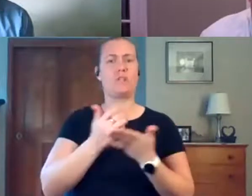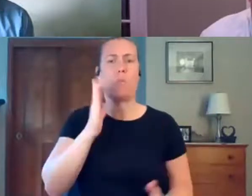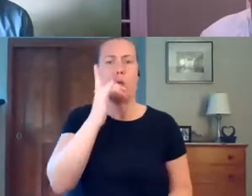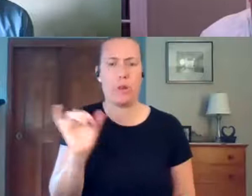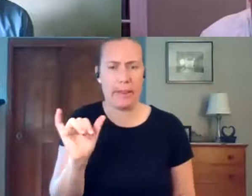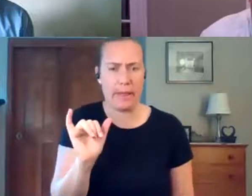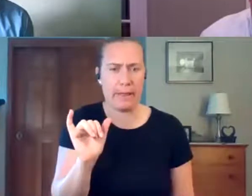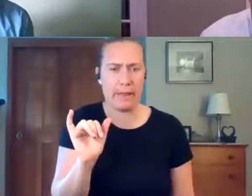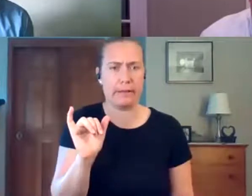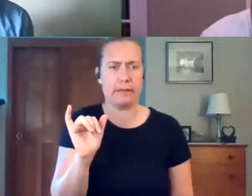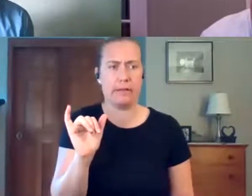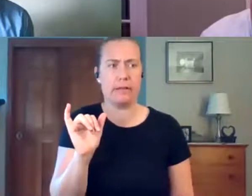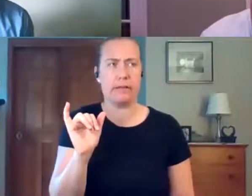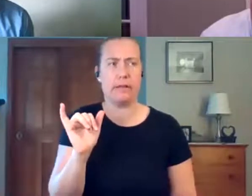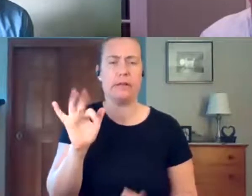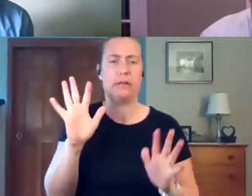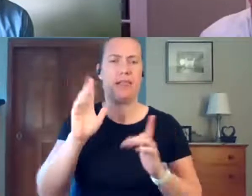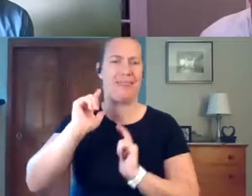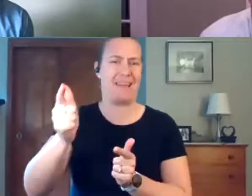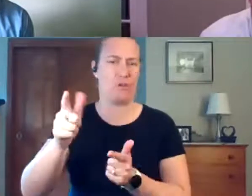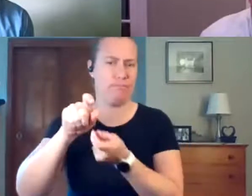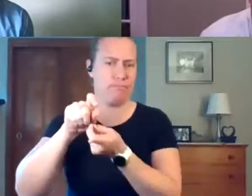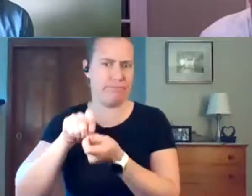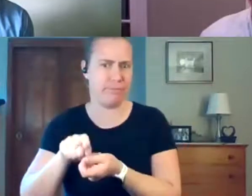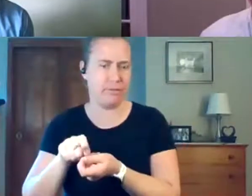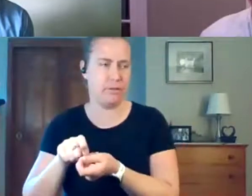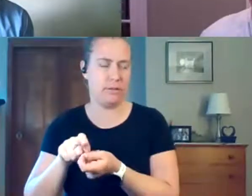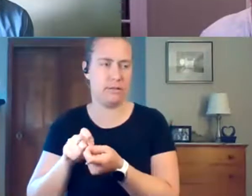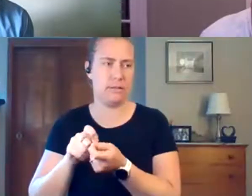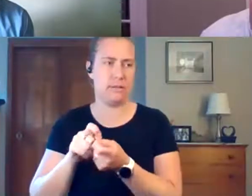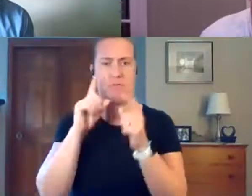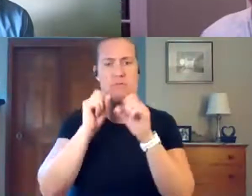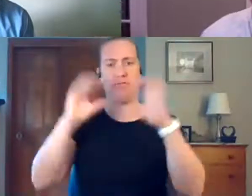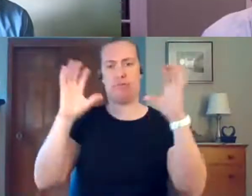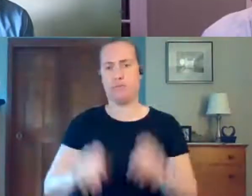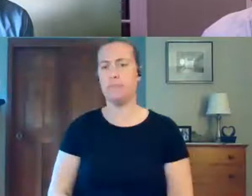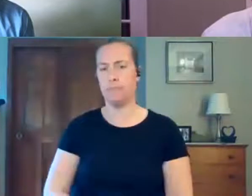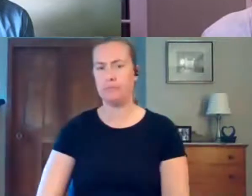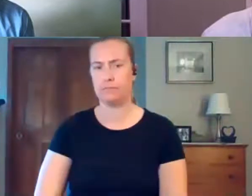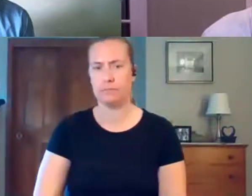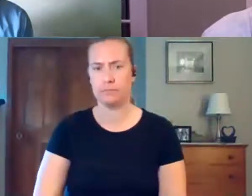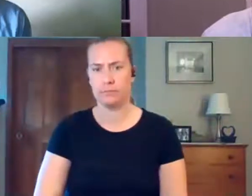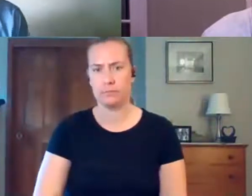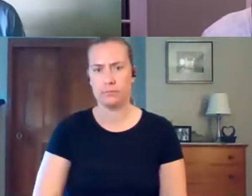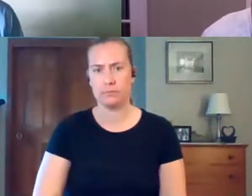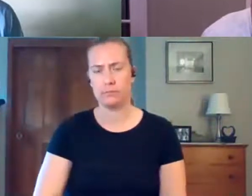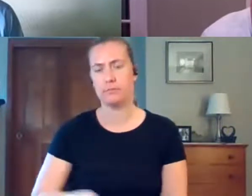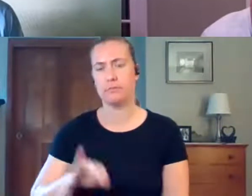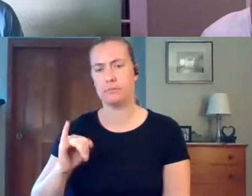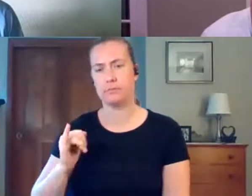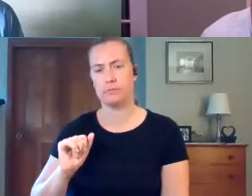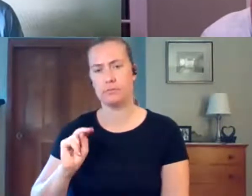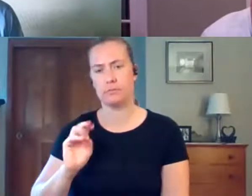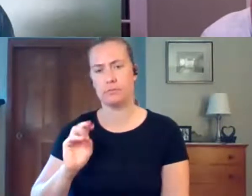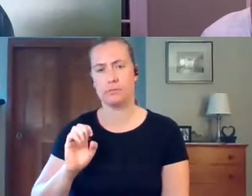to the more granular levels. Mhm. I do have a question